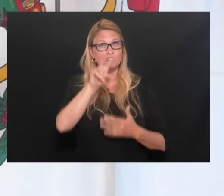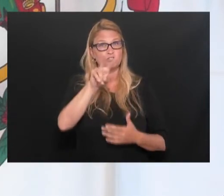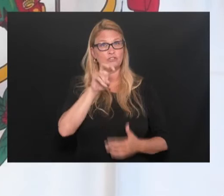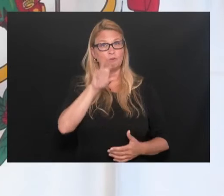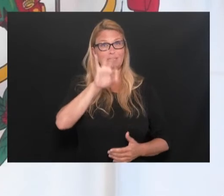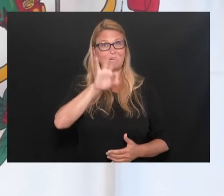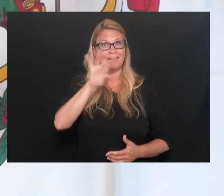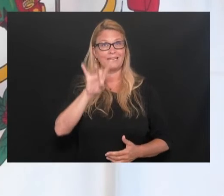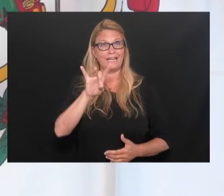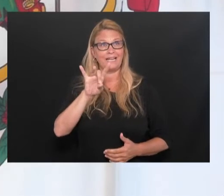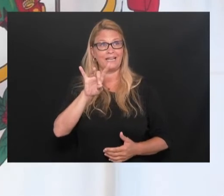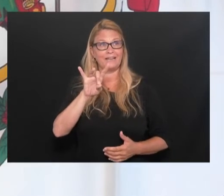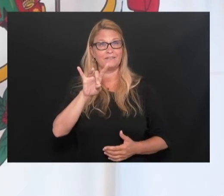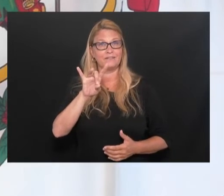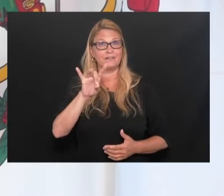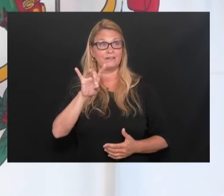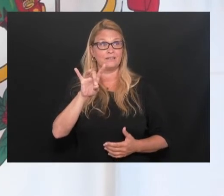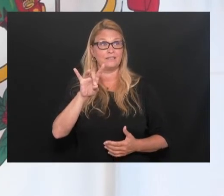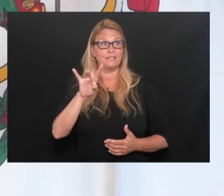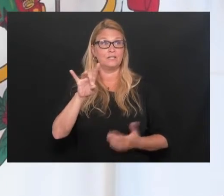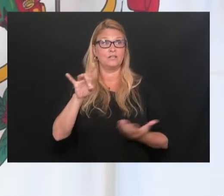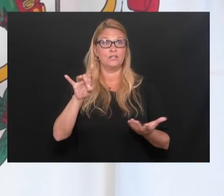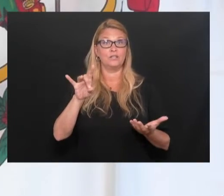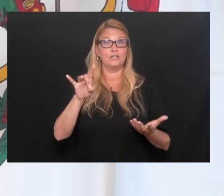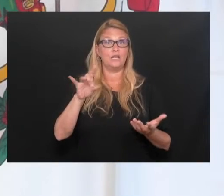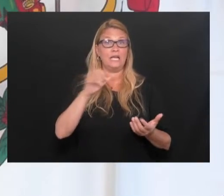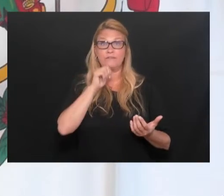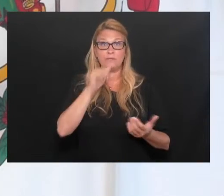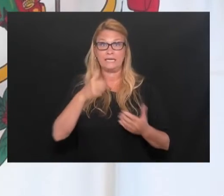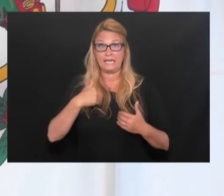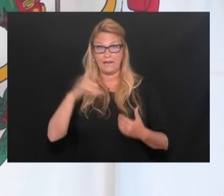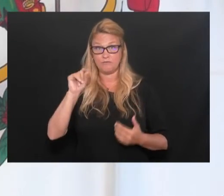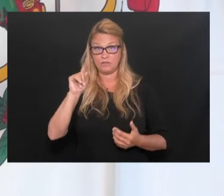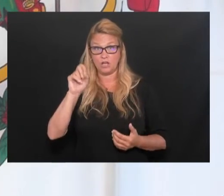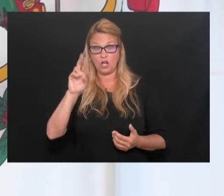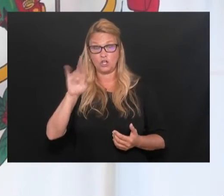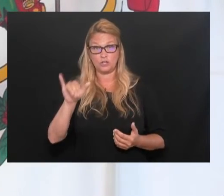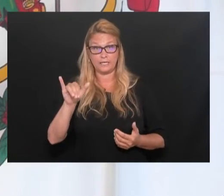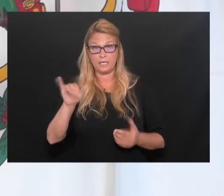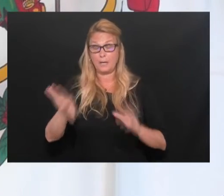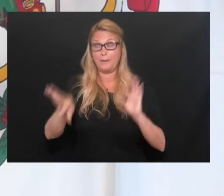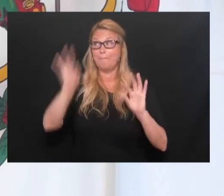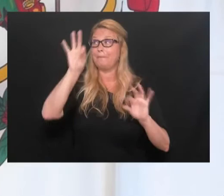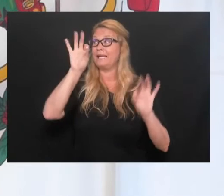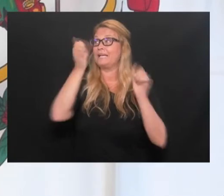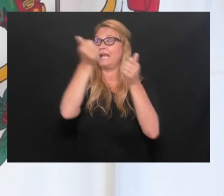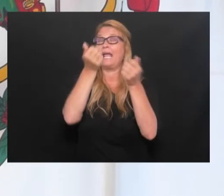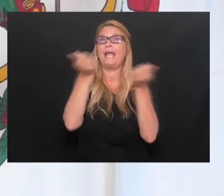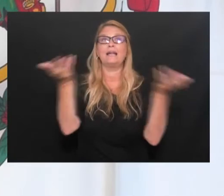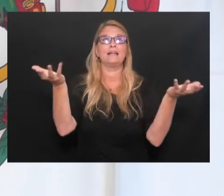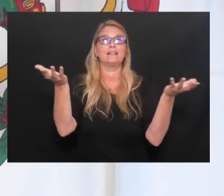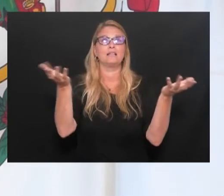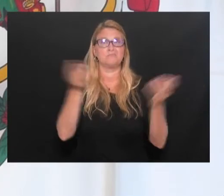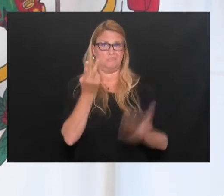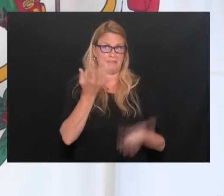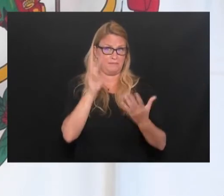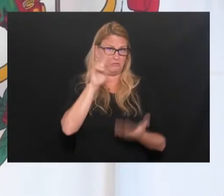5,298, how many would we have if we had no lottery? Pick a number.